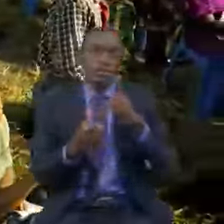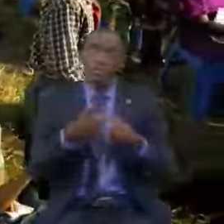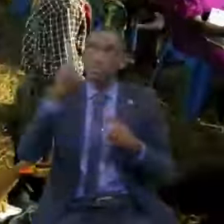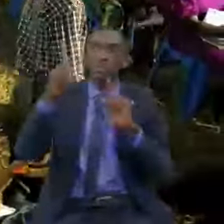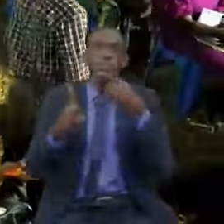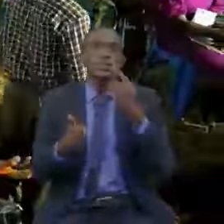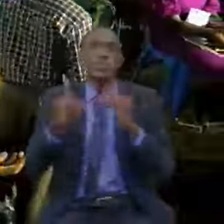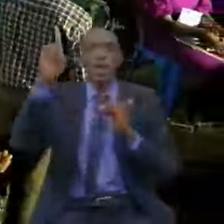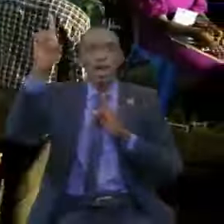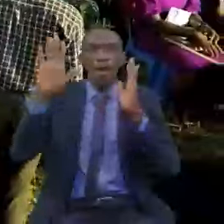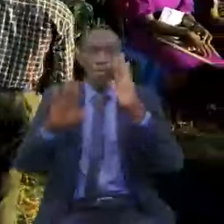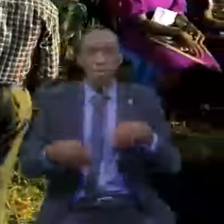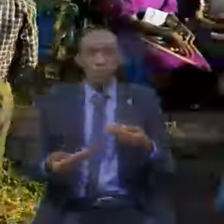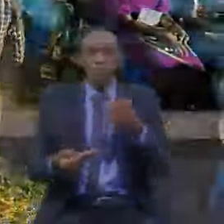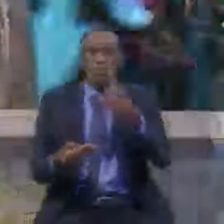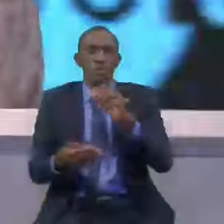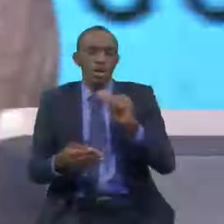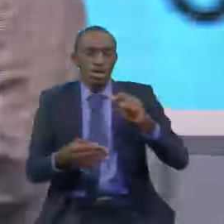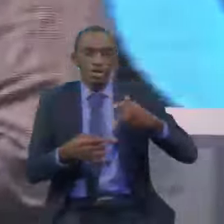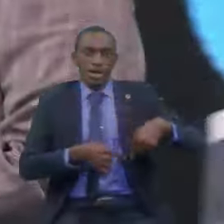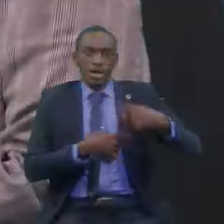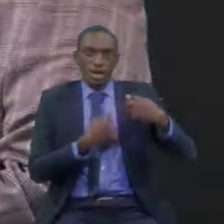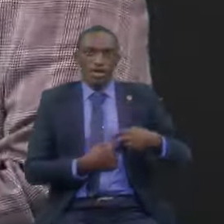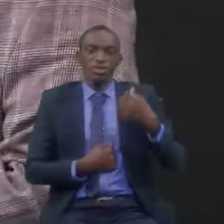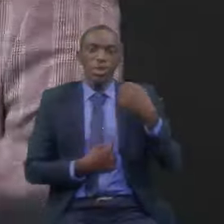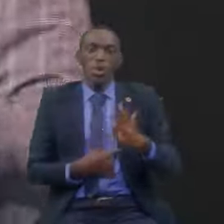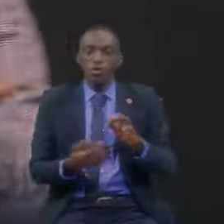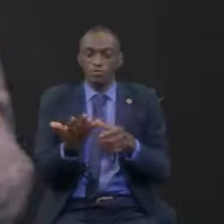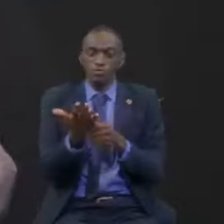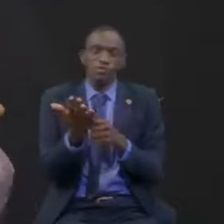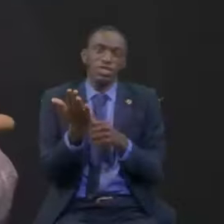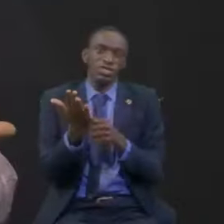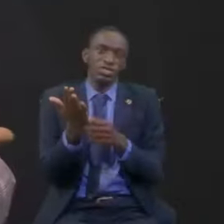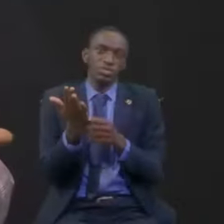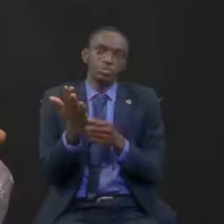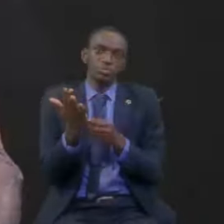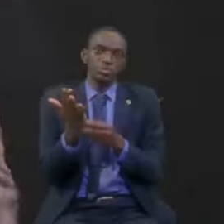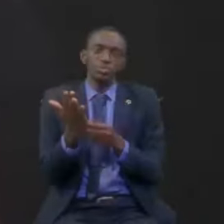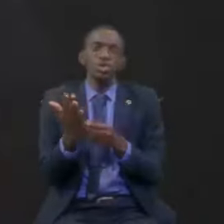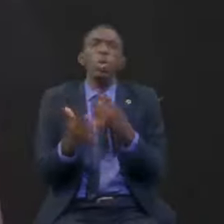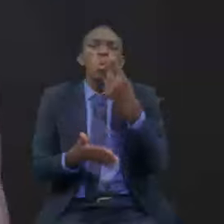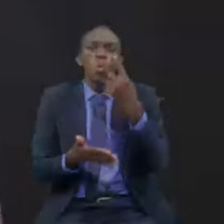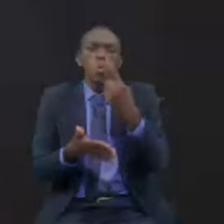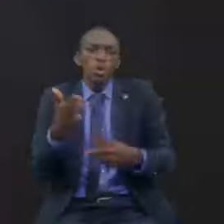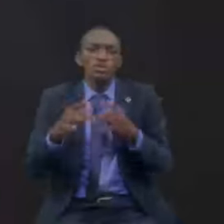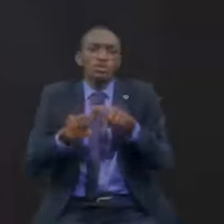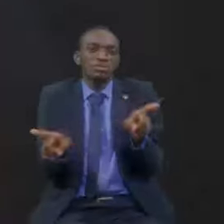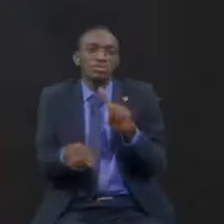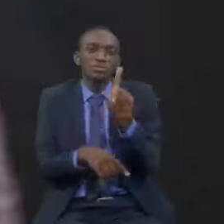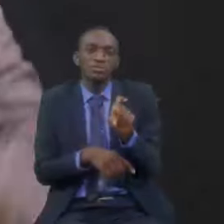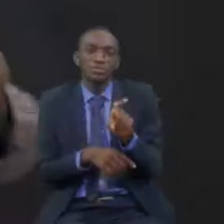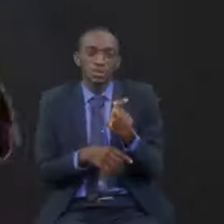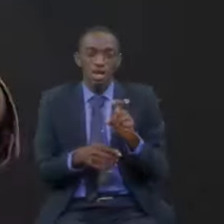an heart of flesh. What's the difference? Heart of